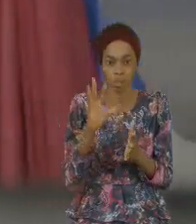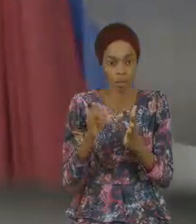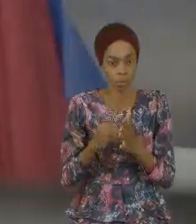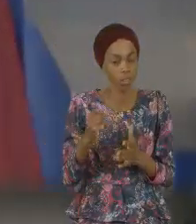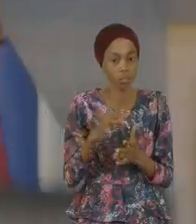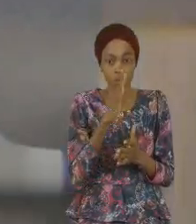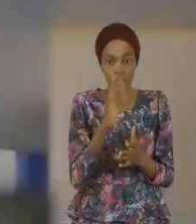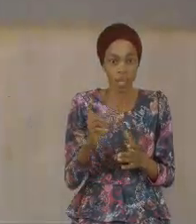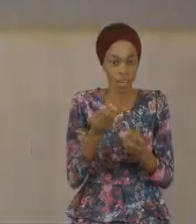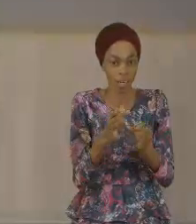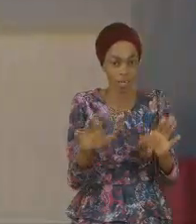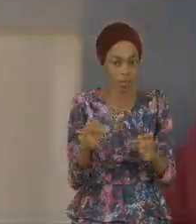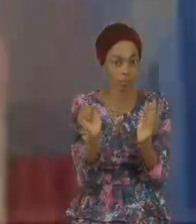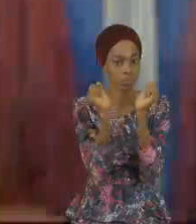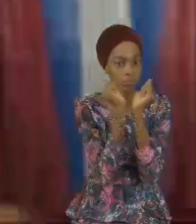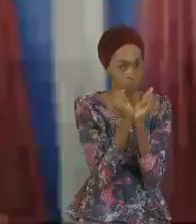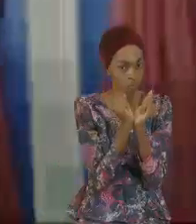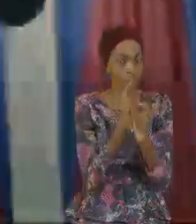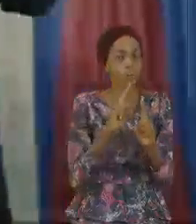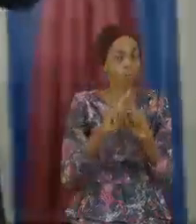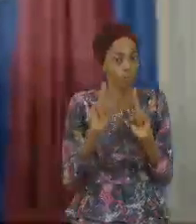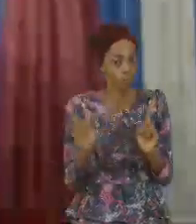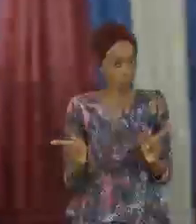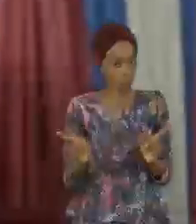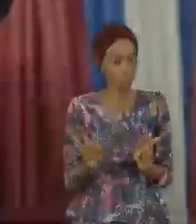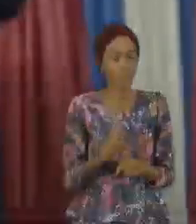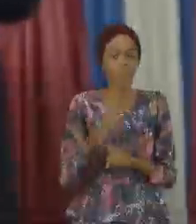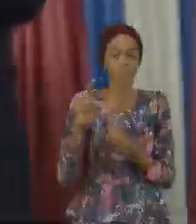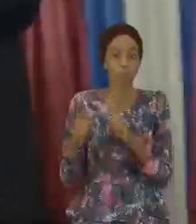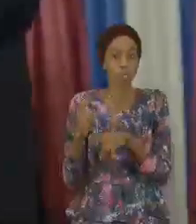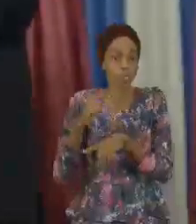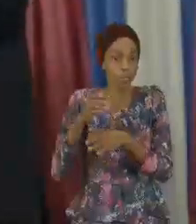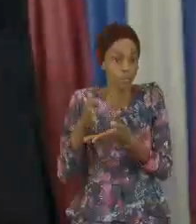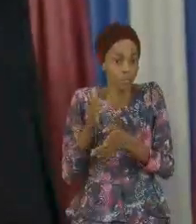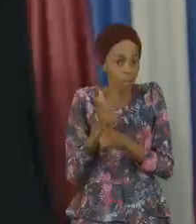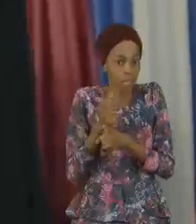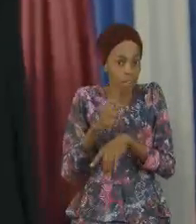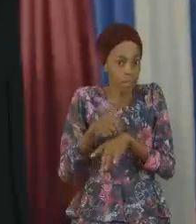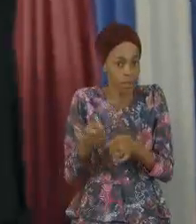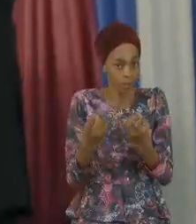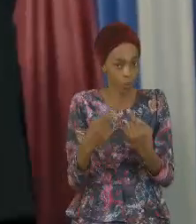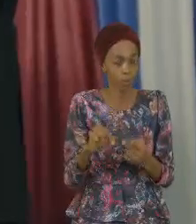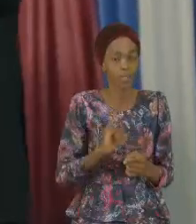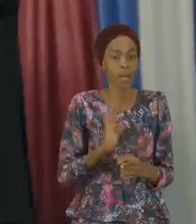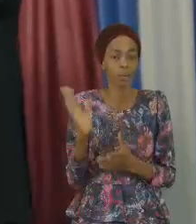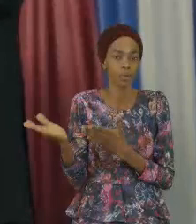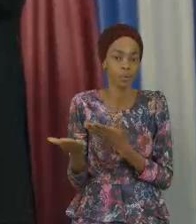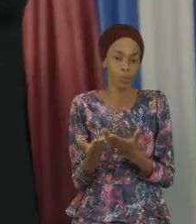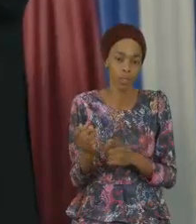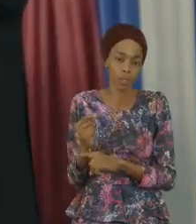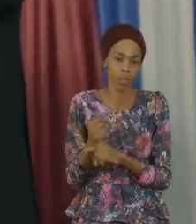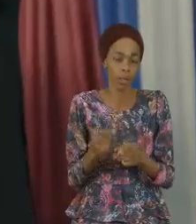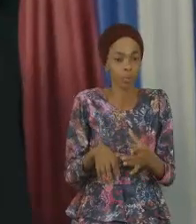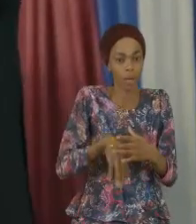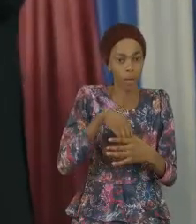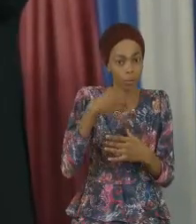of captivity. But then, when the time arrives, I will bring them out. The time of